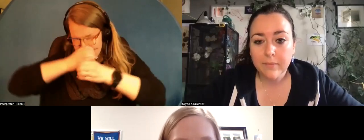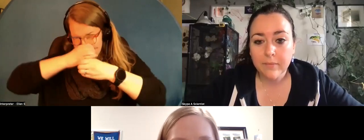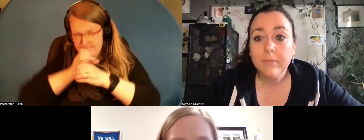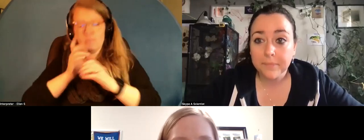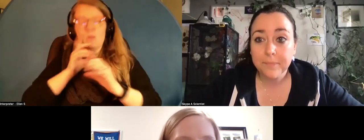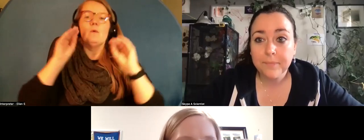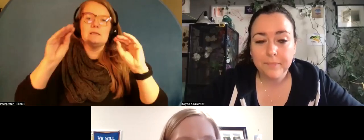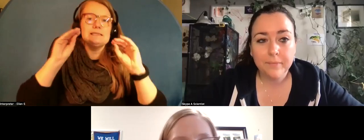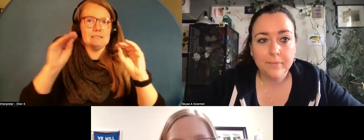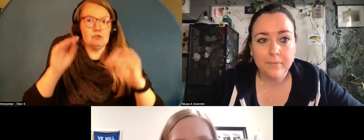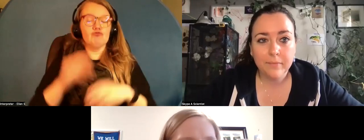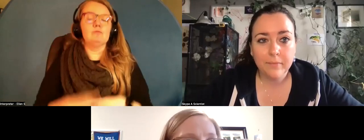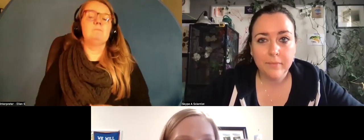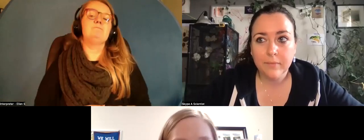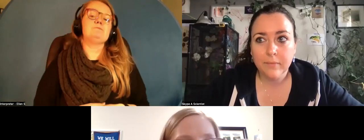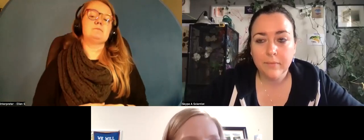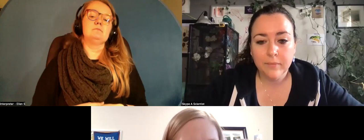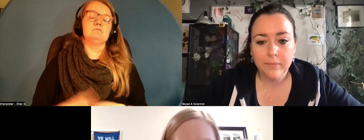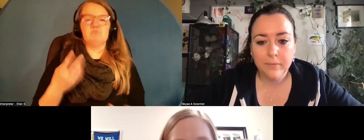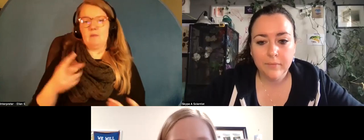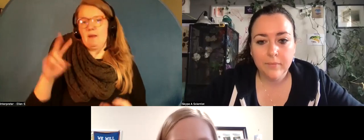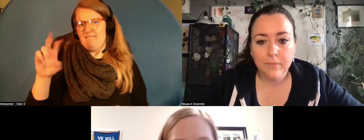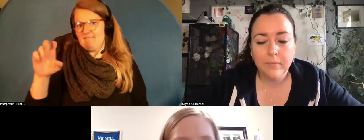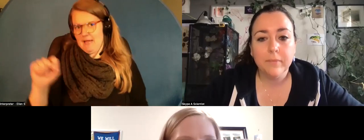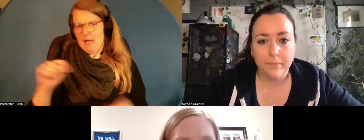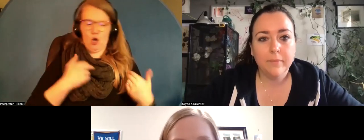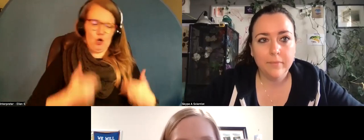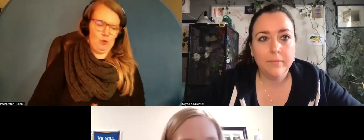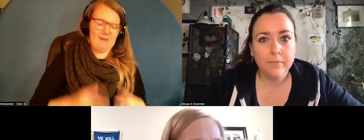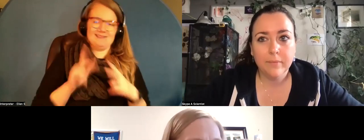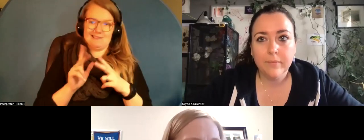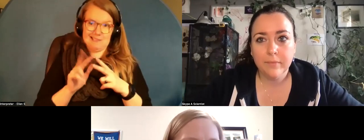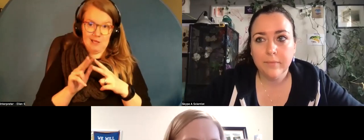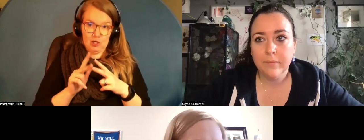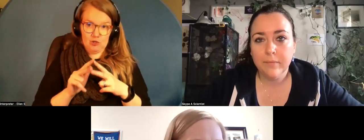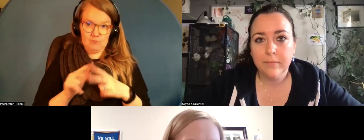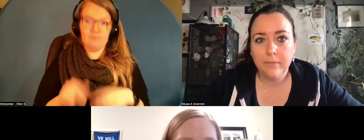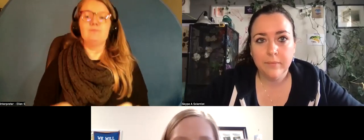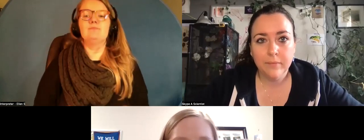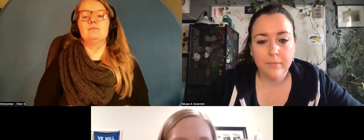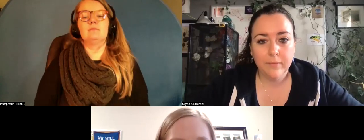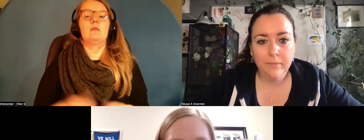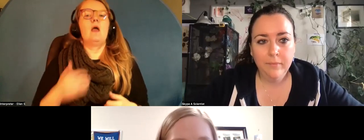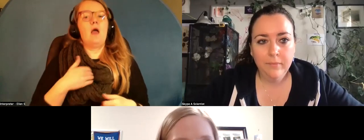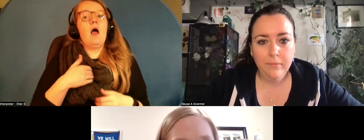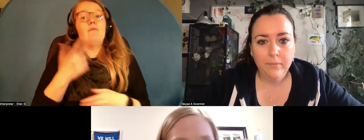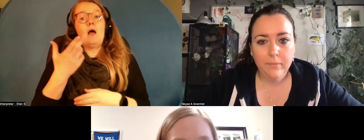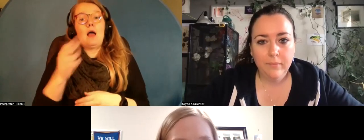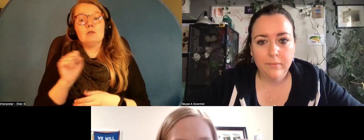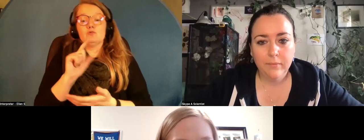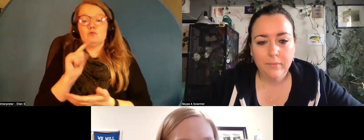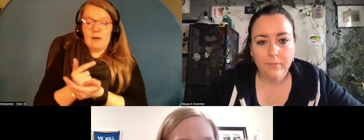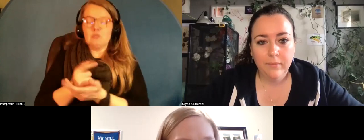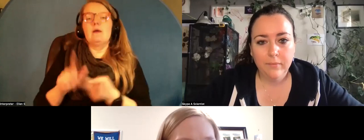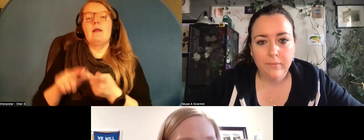on the job. So it could be veterinary or human medicine. So there are entry-level jobs at, after high school, after an associate's